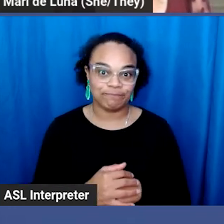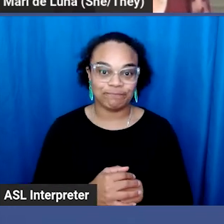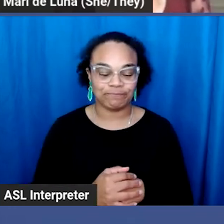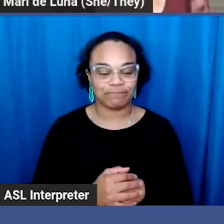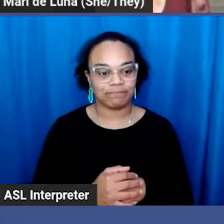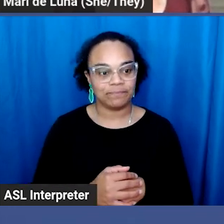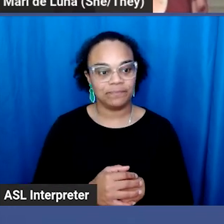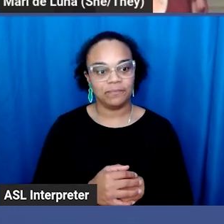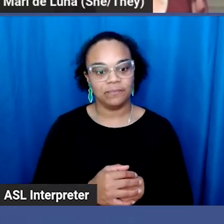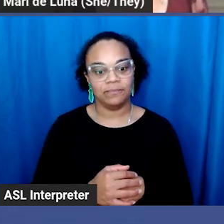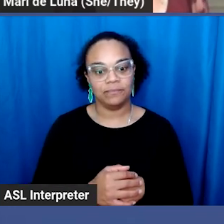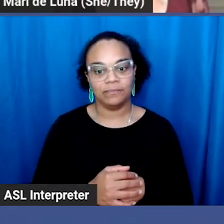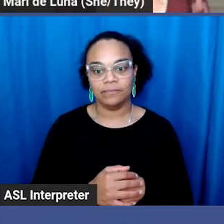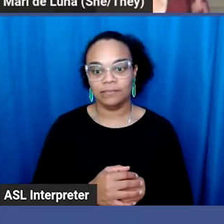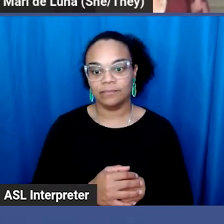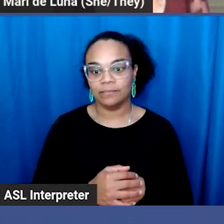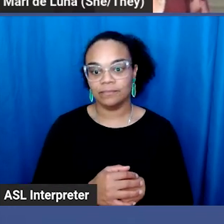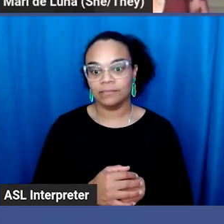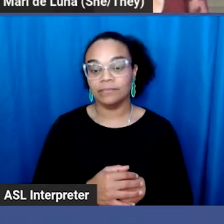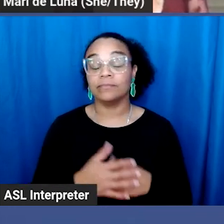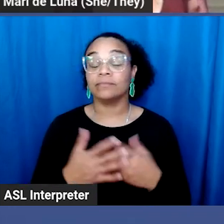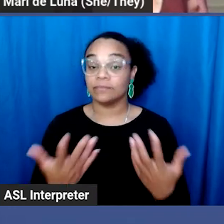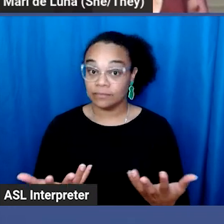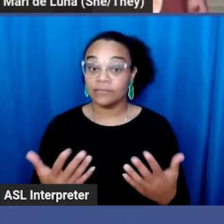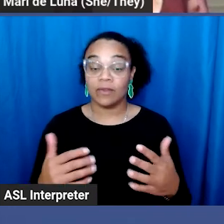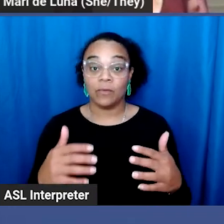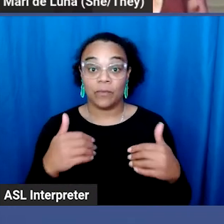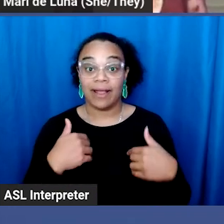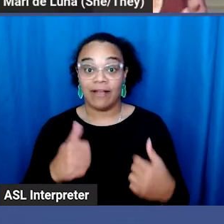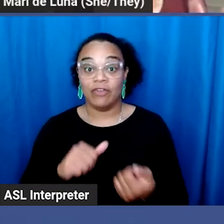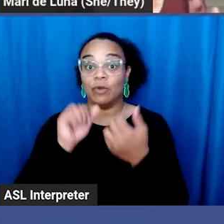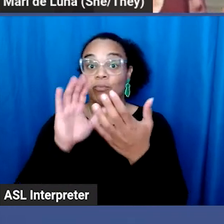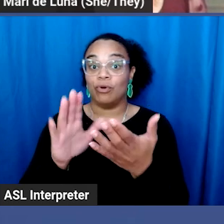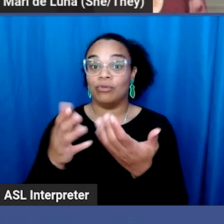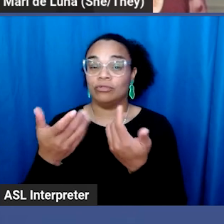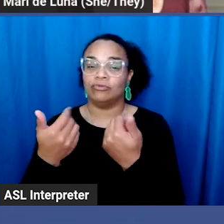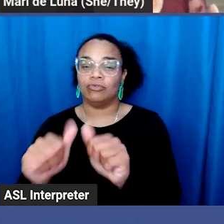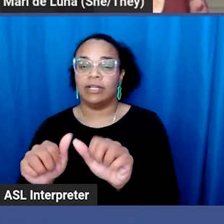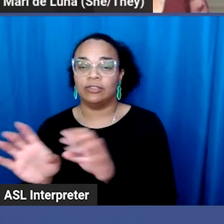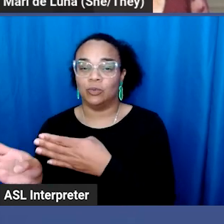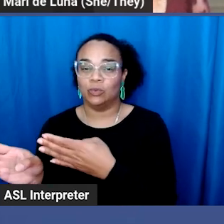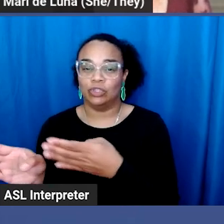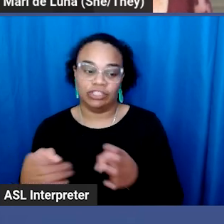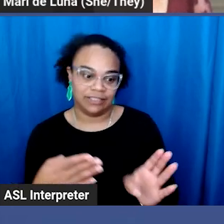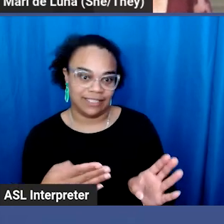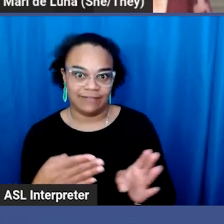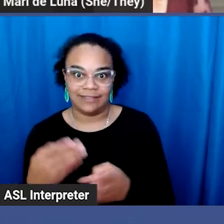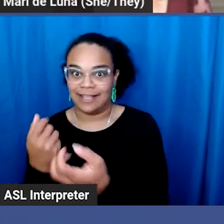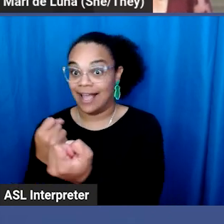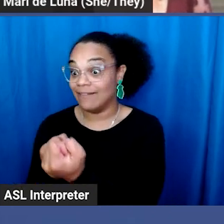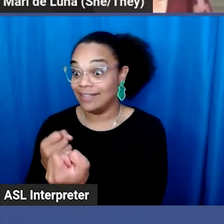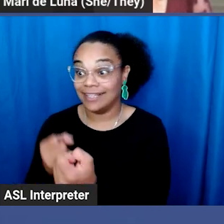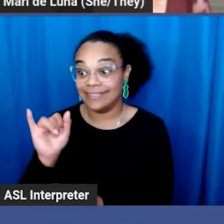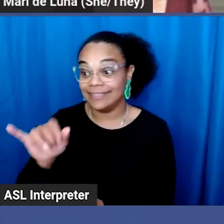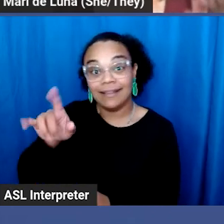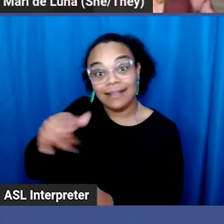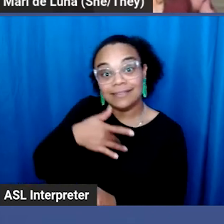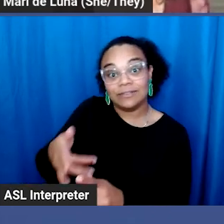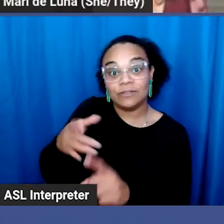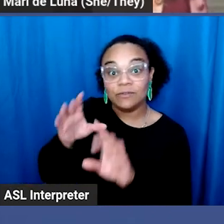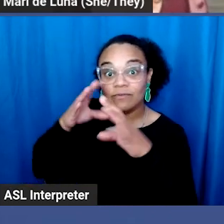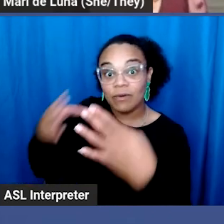Right. So then there is an approach to shift advocacy that only looks at